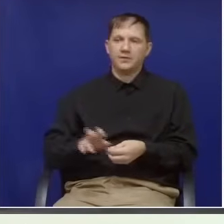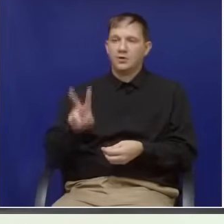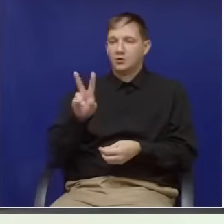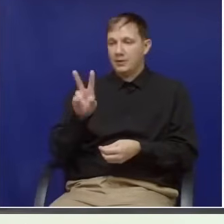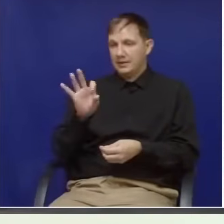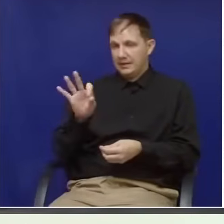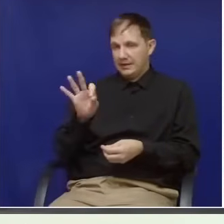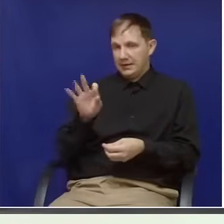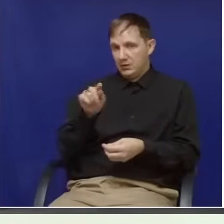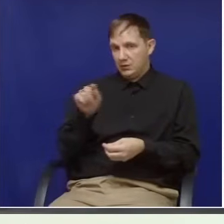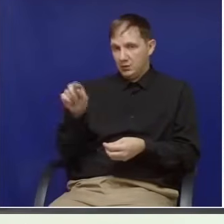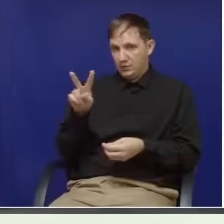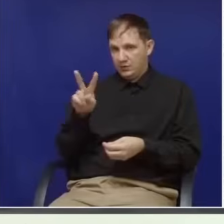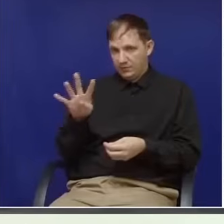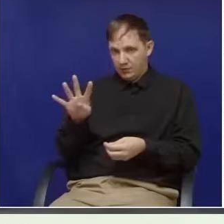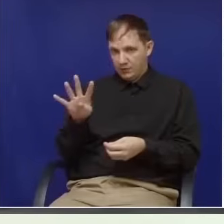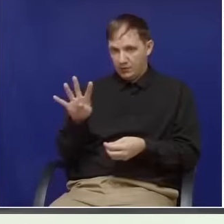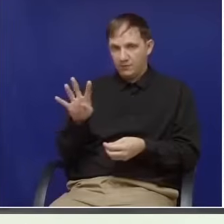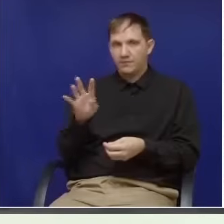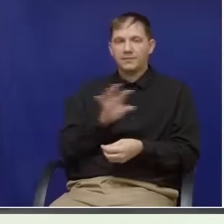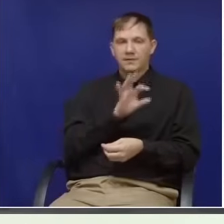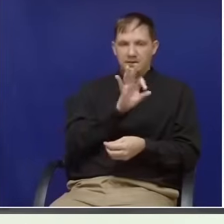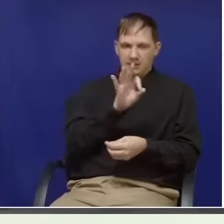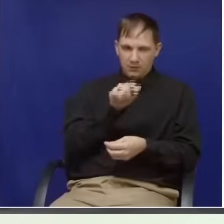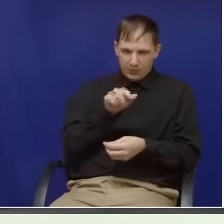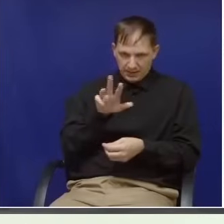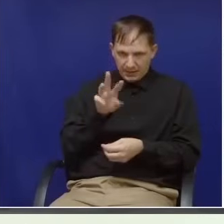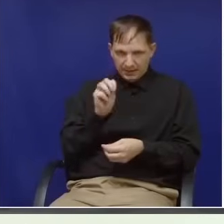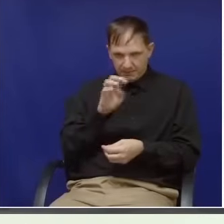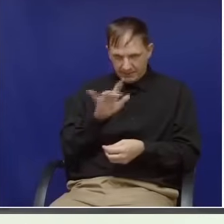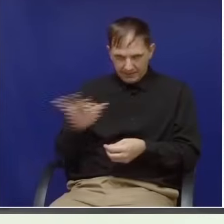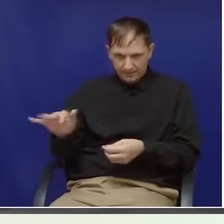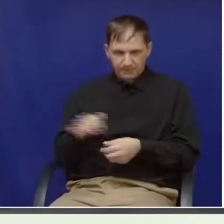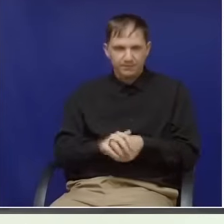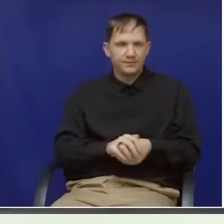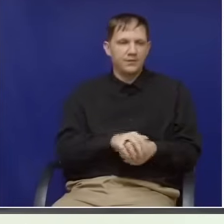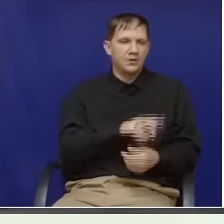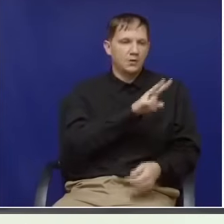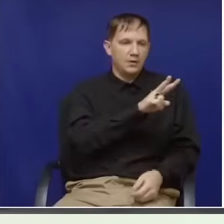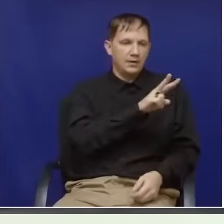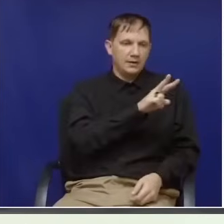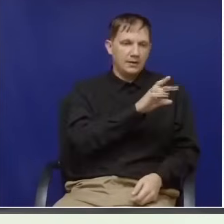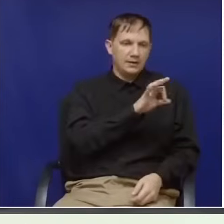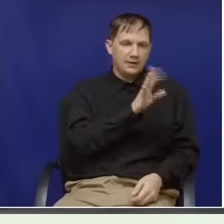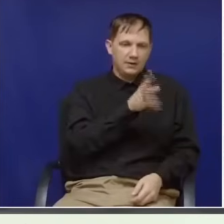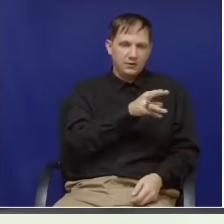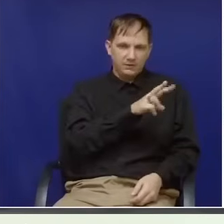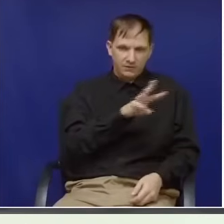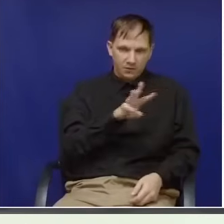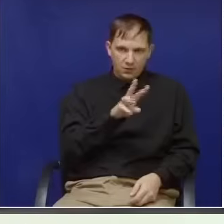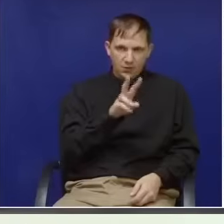2022-23 financial year, 3.1 million. 23-24 is 3.2.